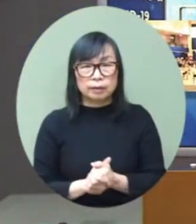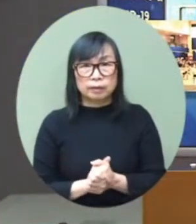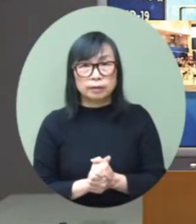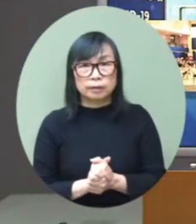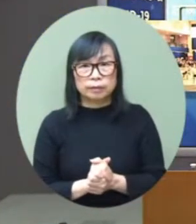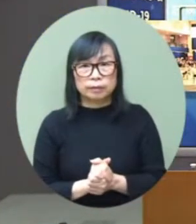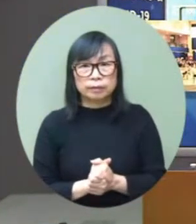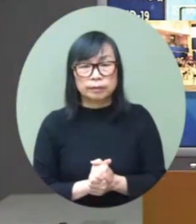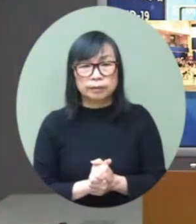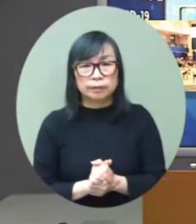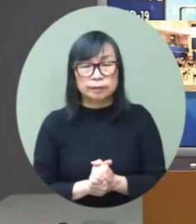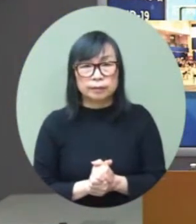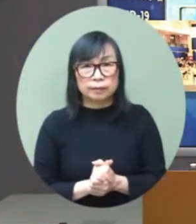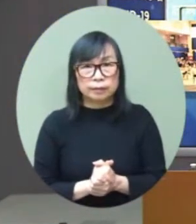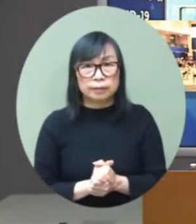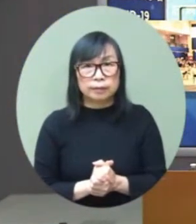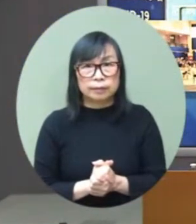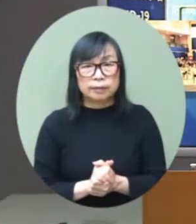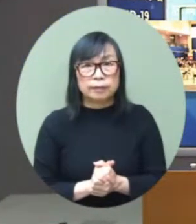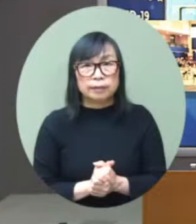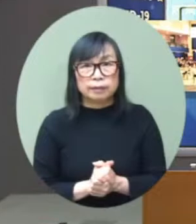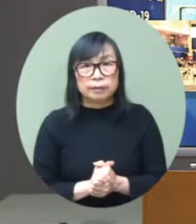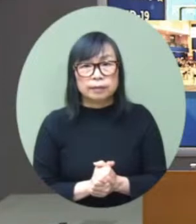third reporter.